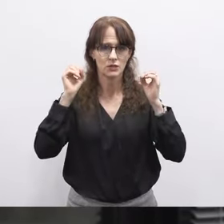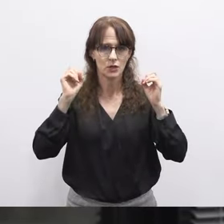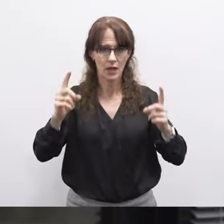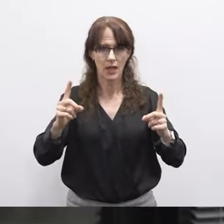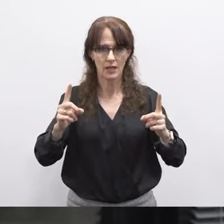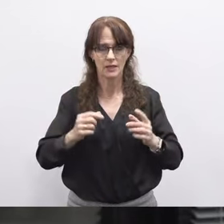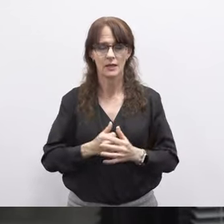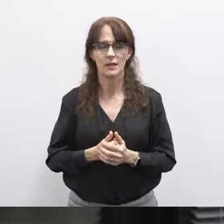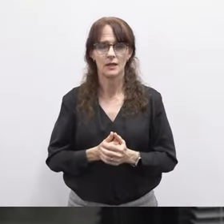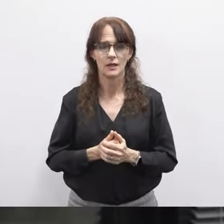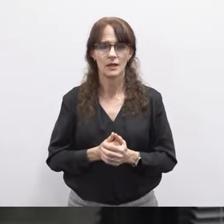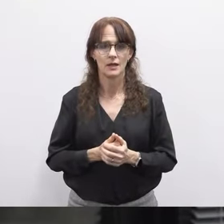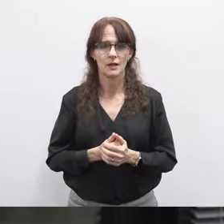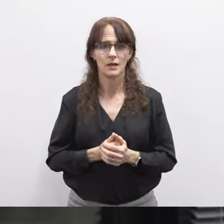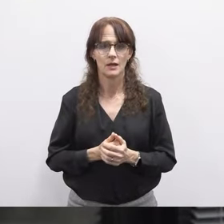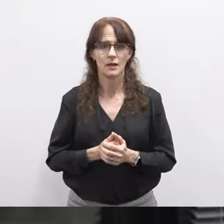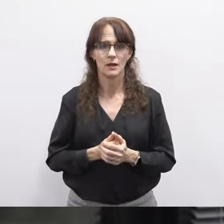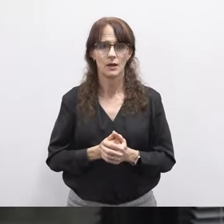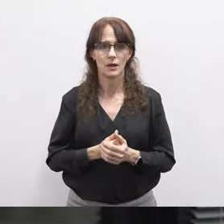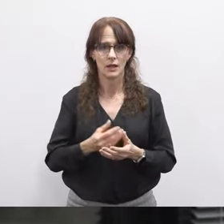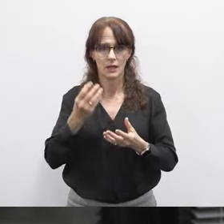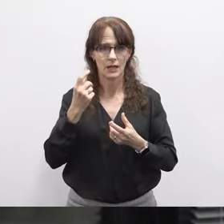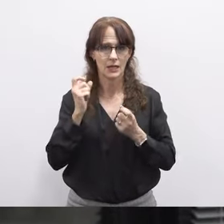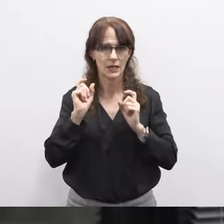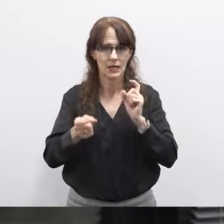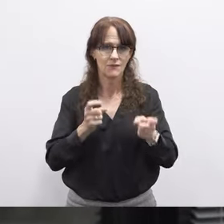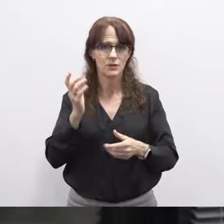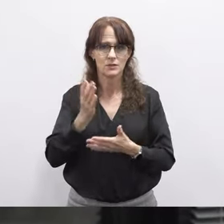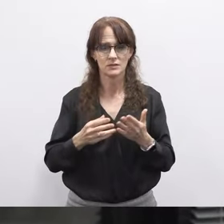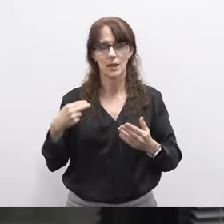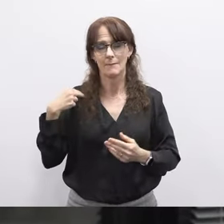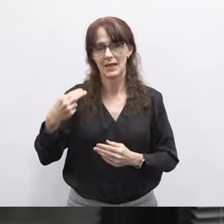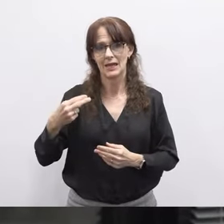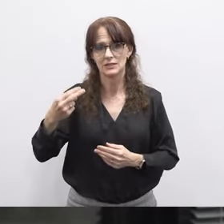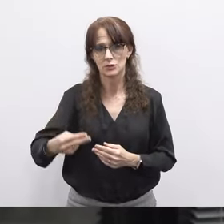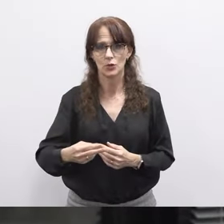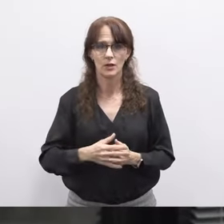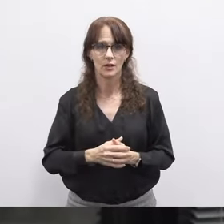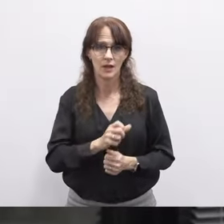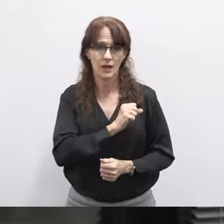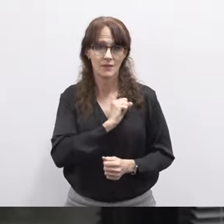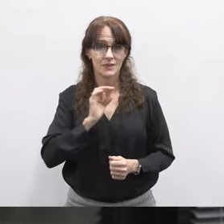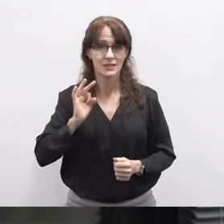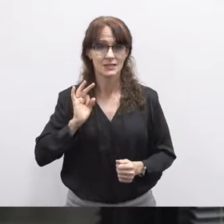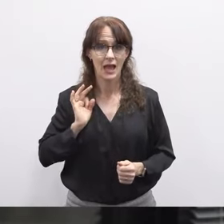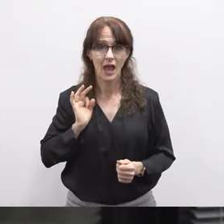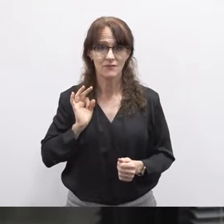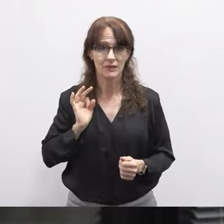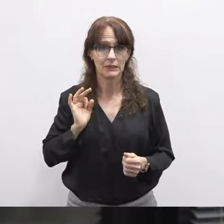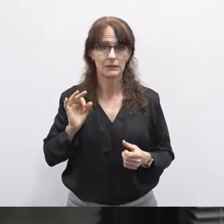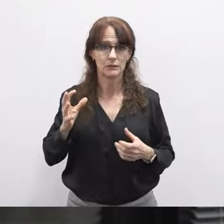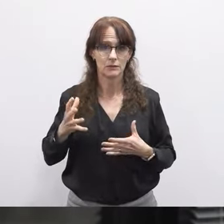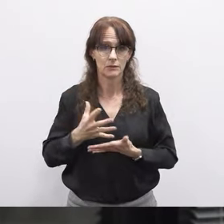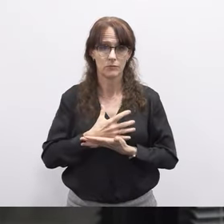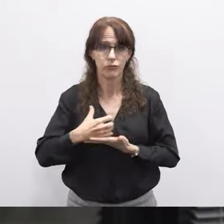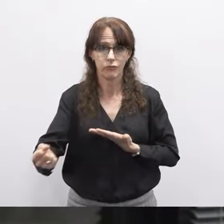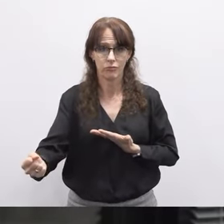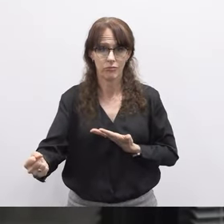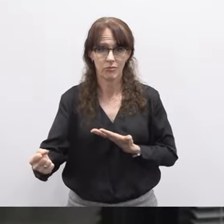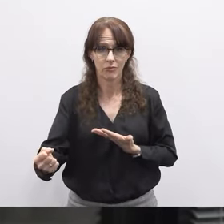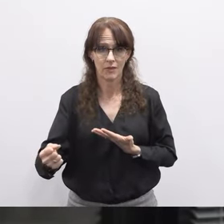education. And just giving you a bit of history of the staffing shortage that we are